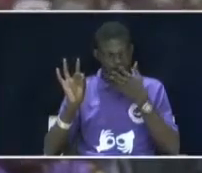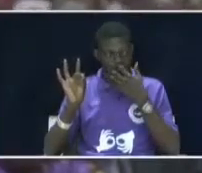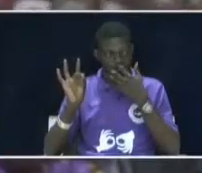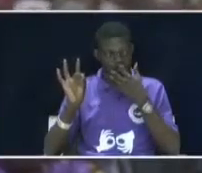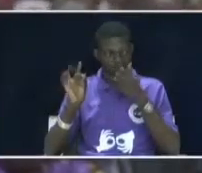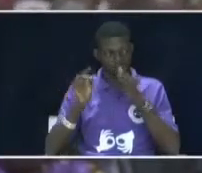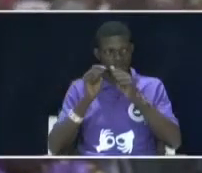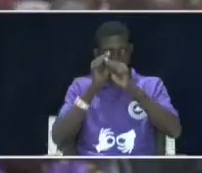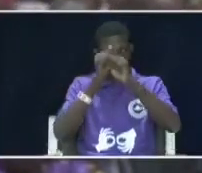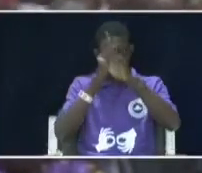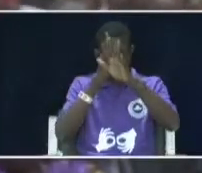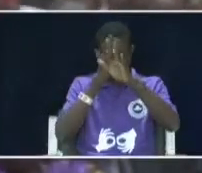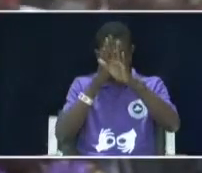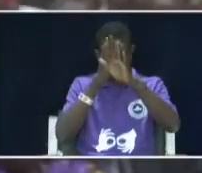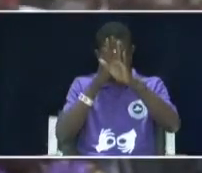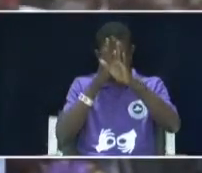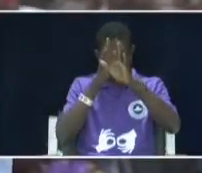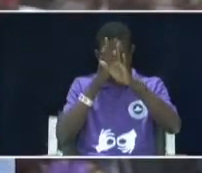Father,